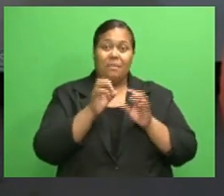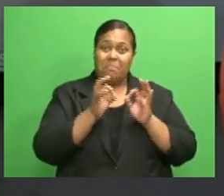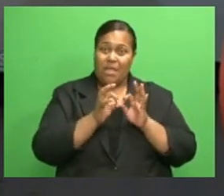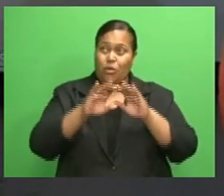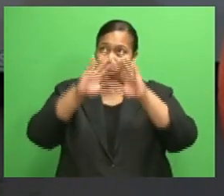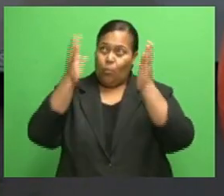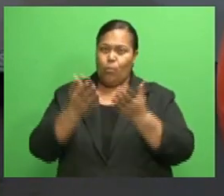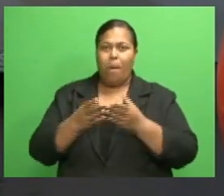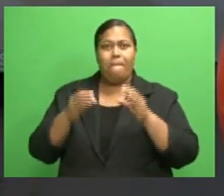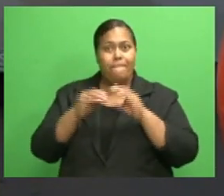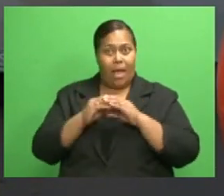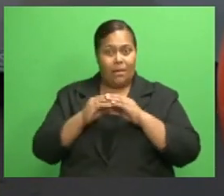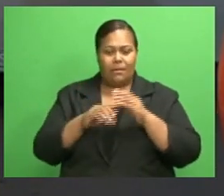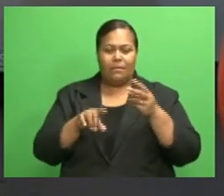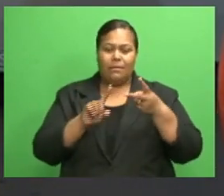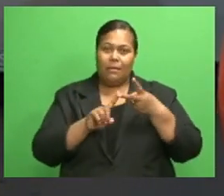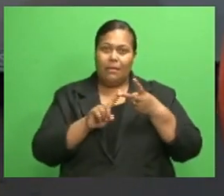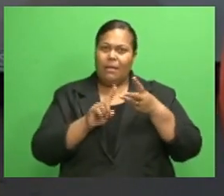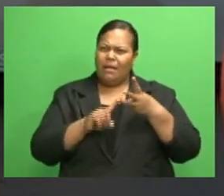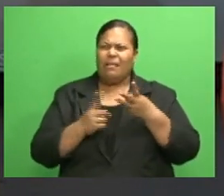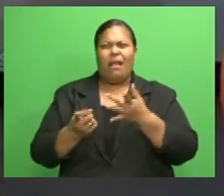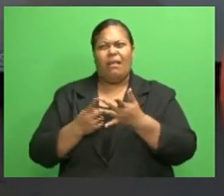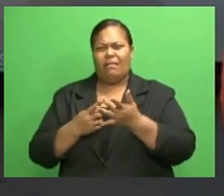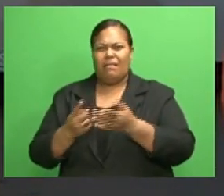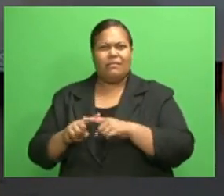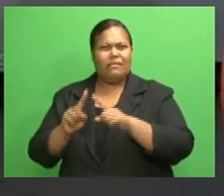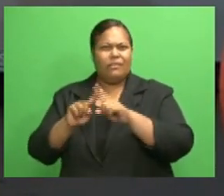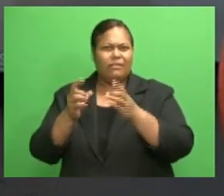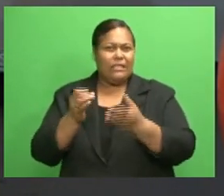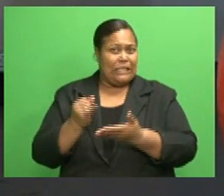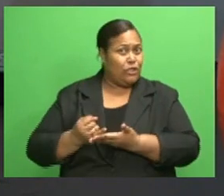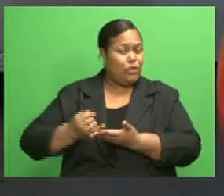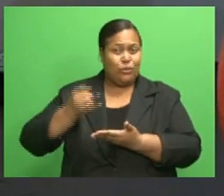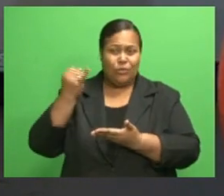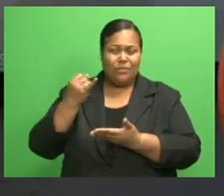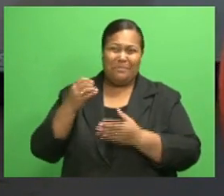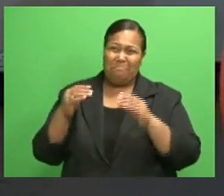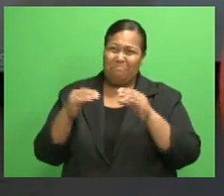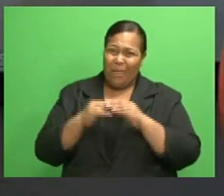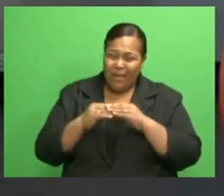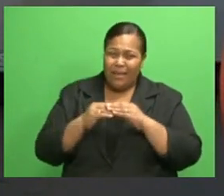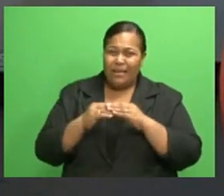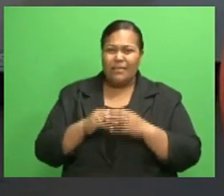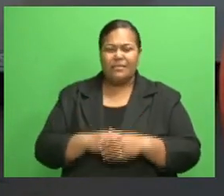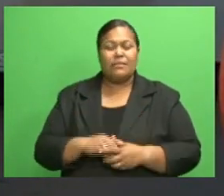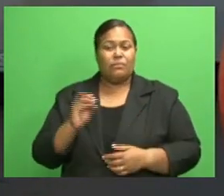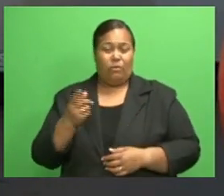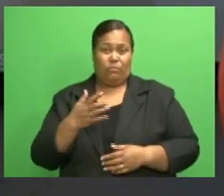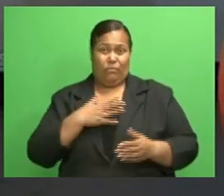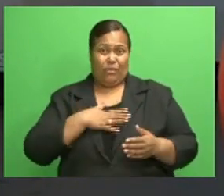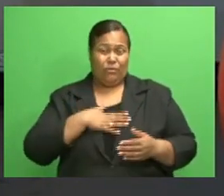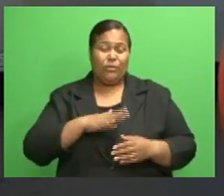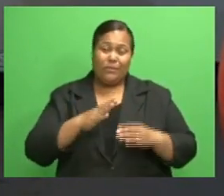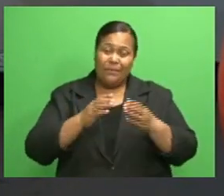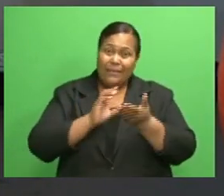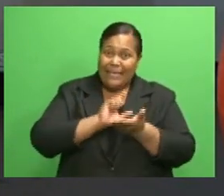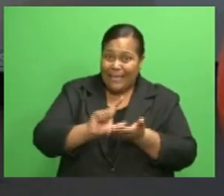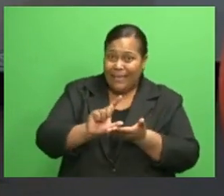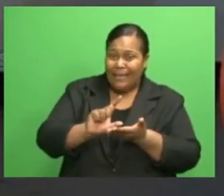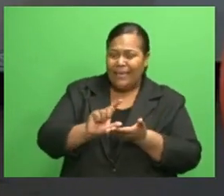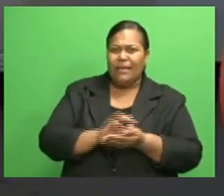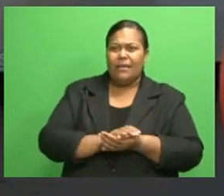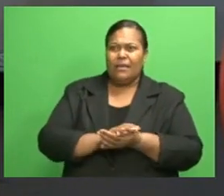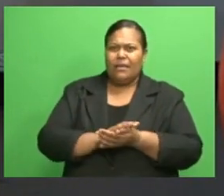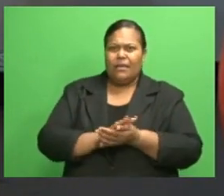those types of institutions. I think the point I want to perhaps make here is with these